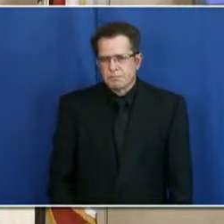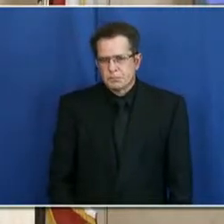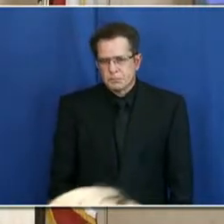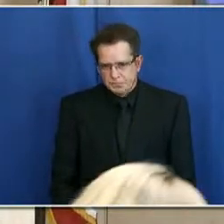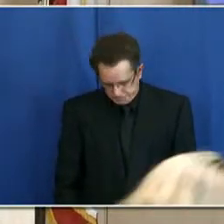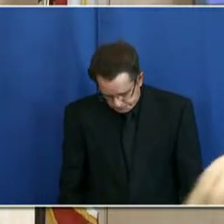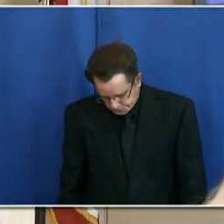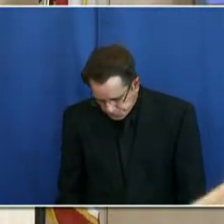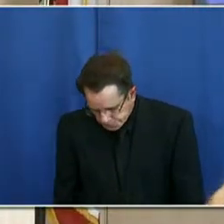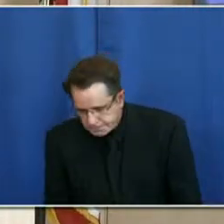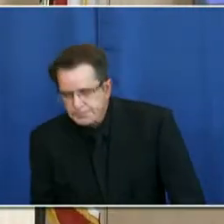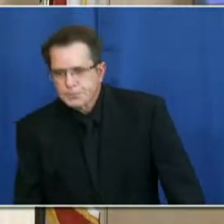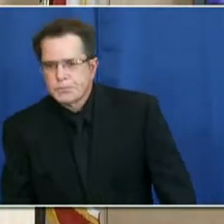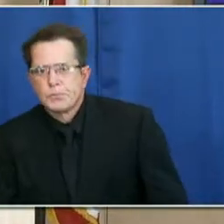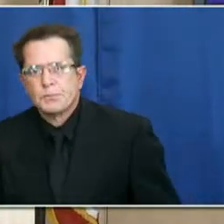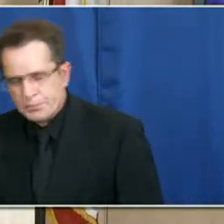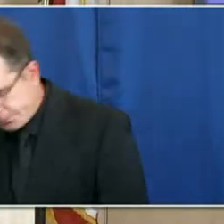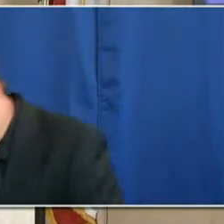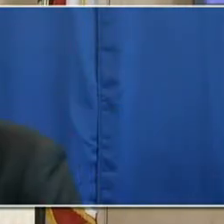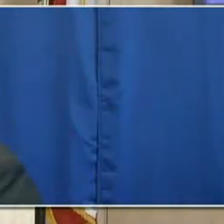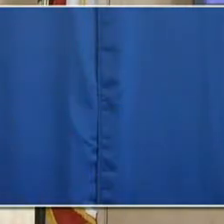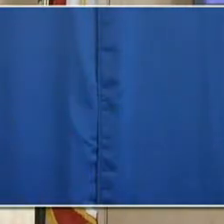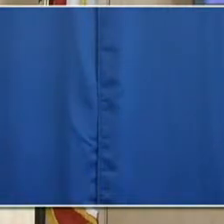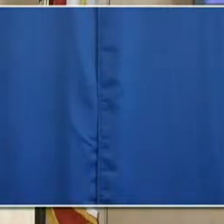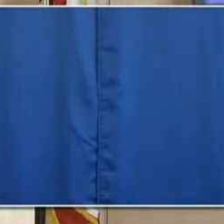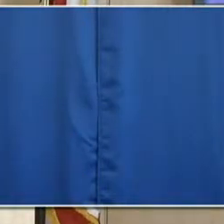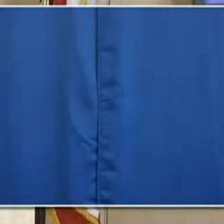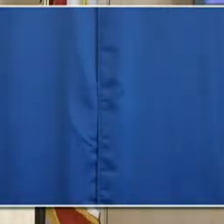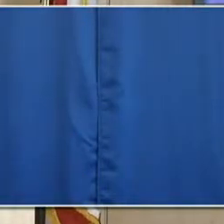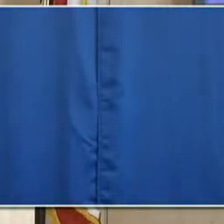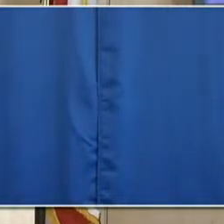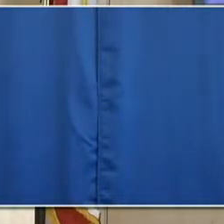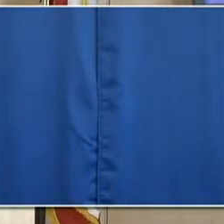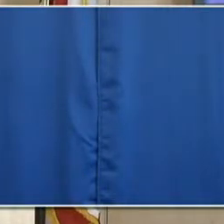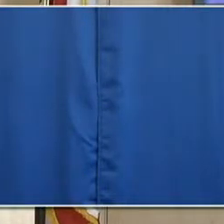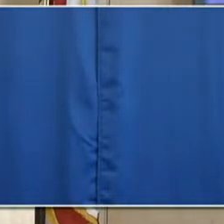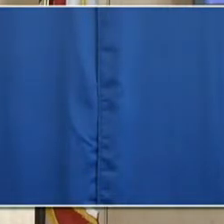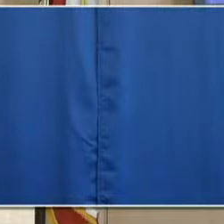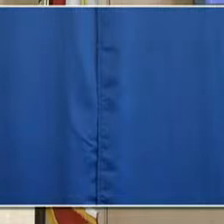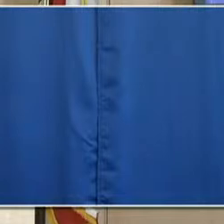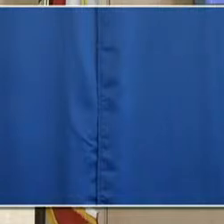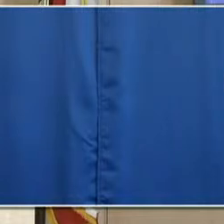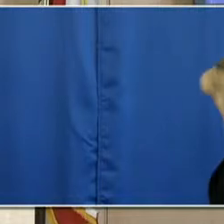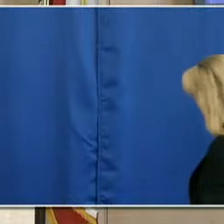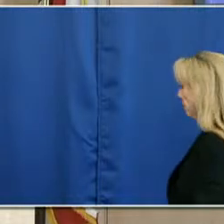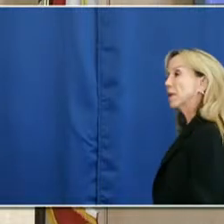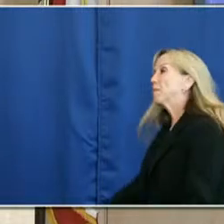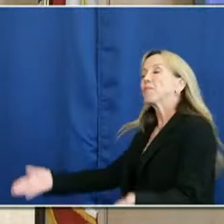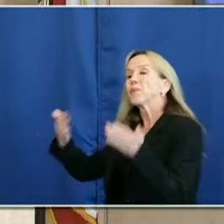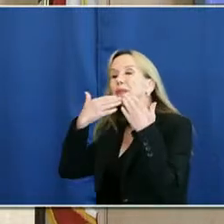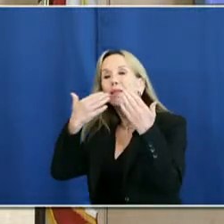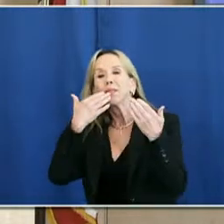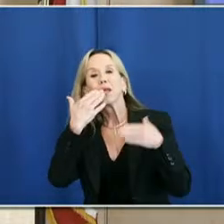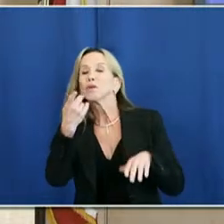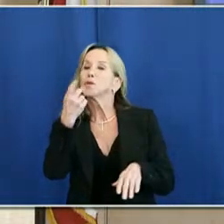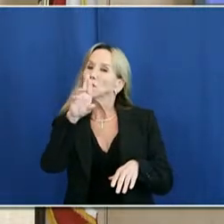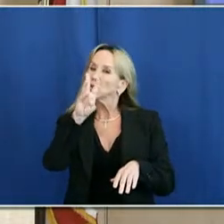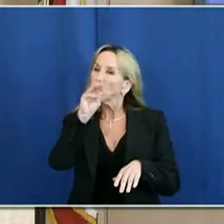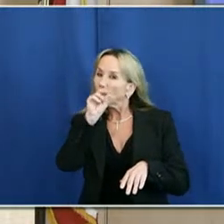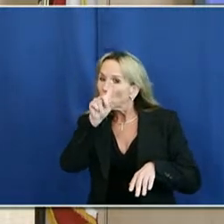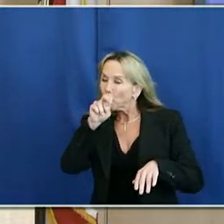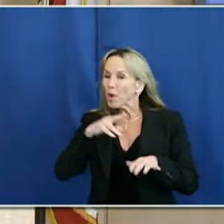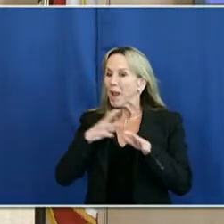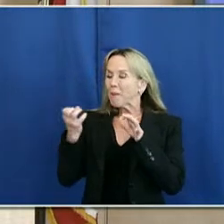Thank you, Dr. Wooten. I wanted to correct one thing that I said earlier. The county budget for this next year that was just approved yesterday is